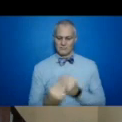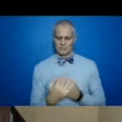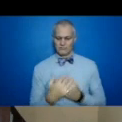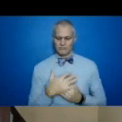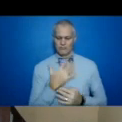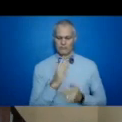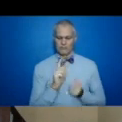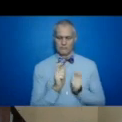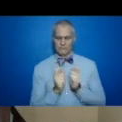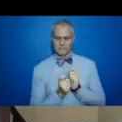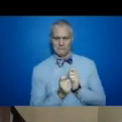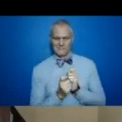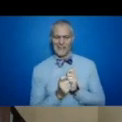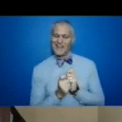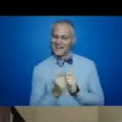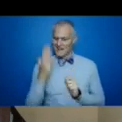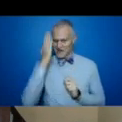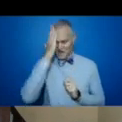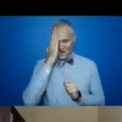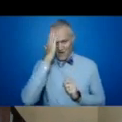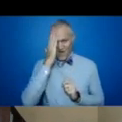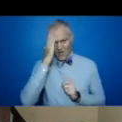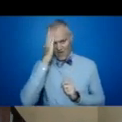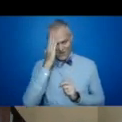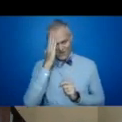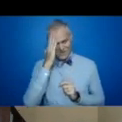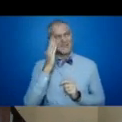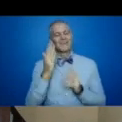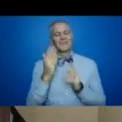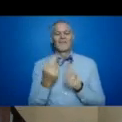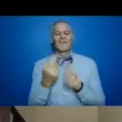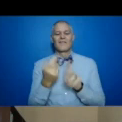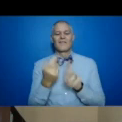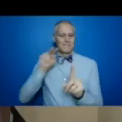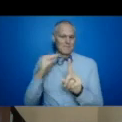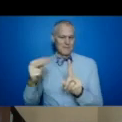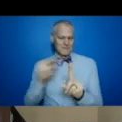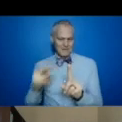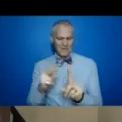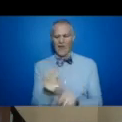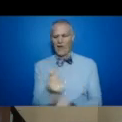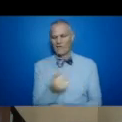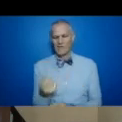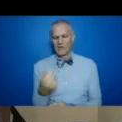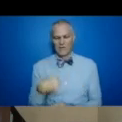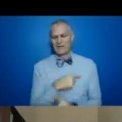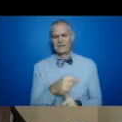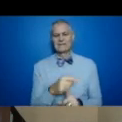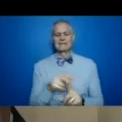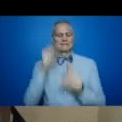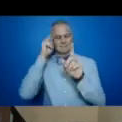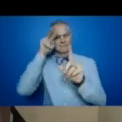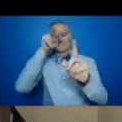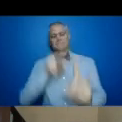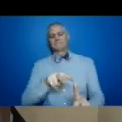Knowledge is a reflection of perception, and very few of us have the capacity to actually directly represent